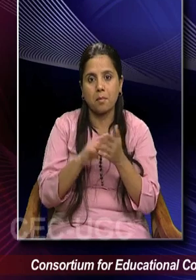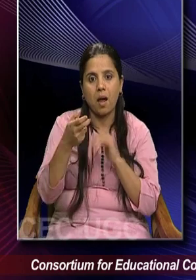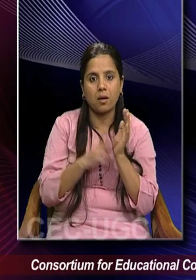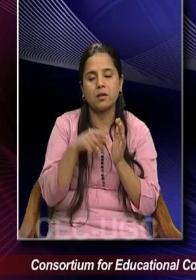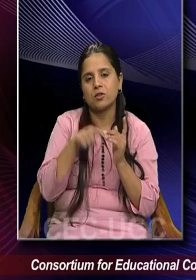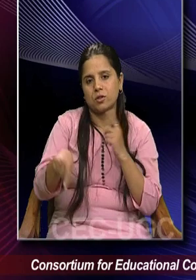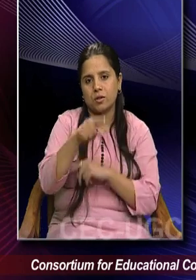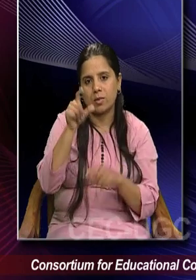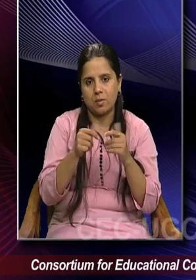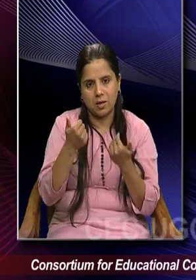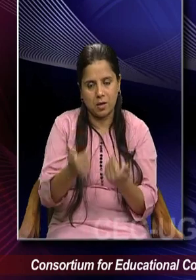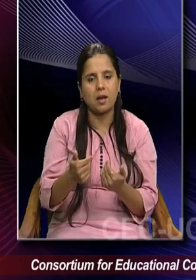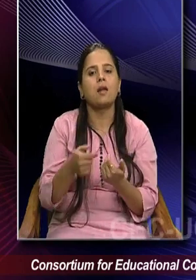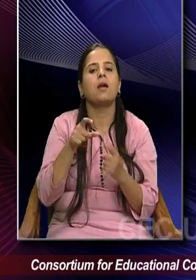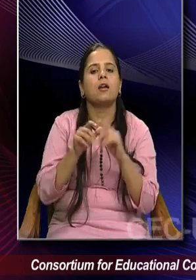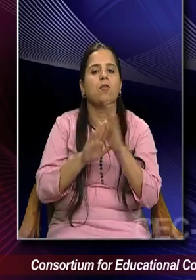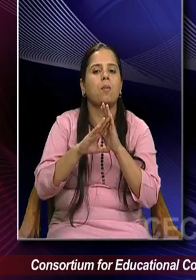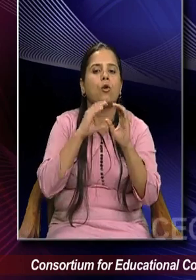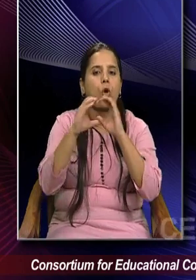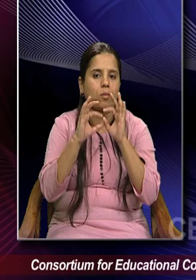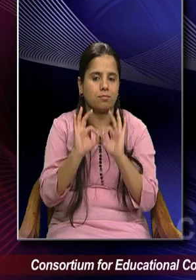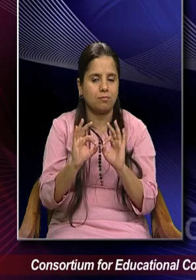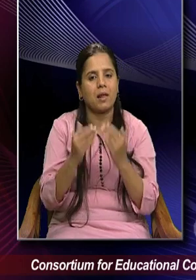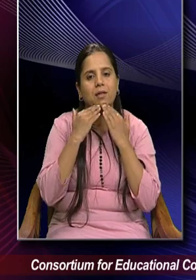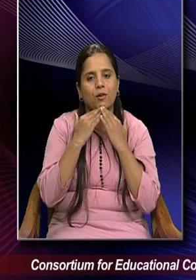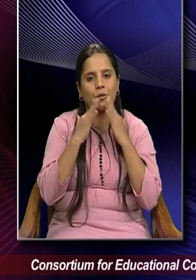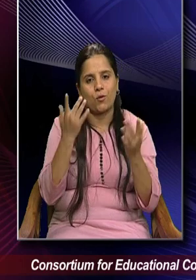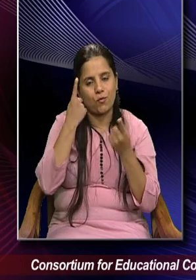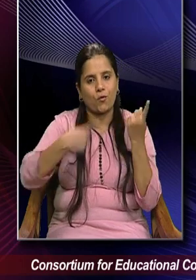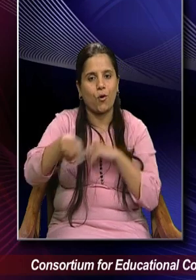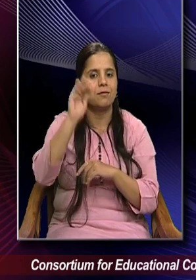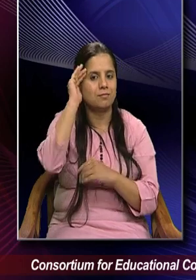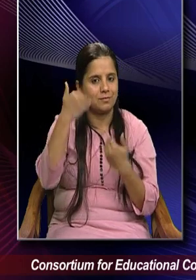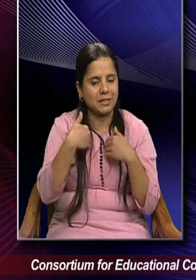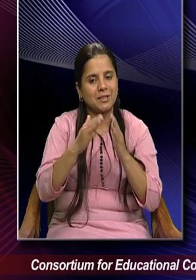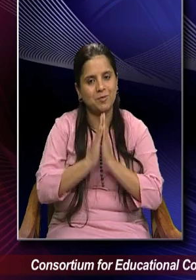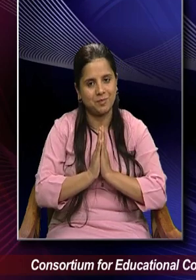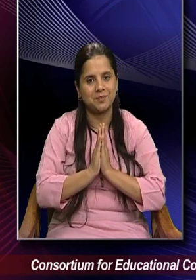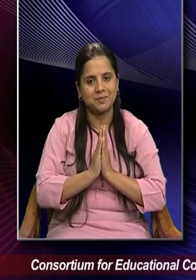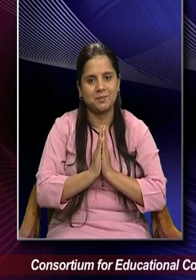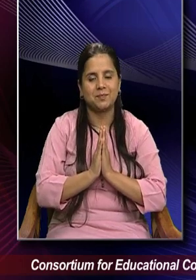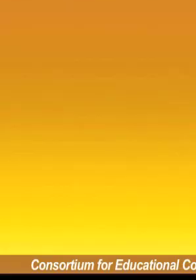point of view under the development communication. Thank you for your listening. Namaskar.